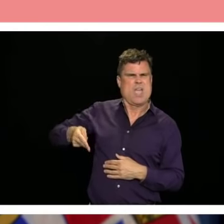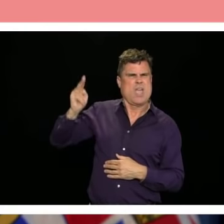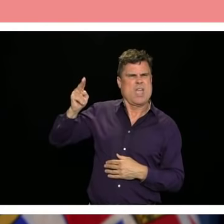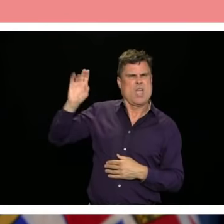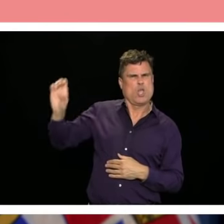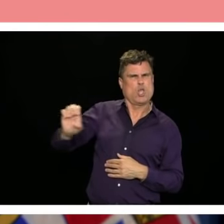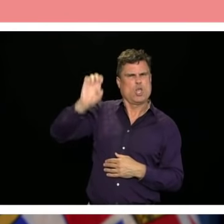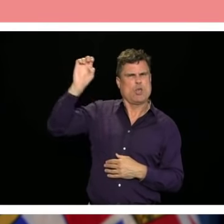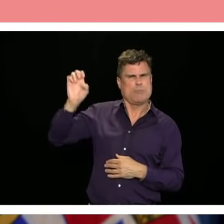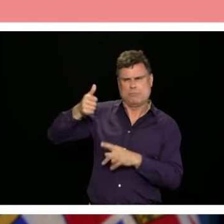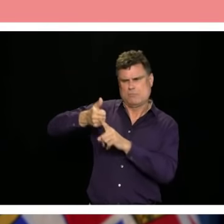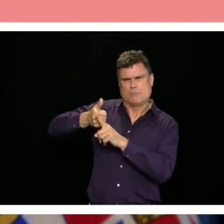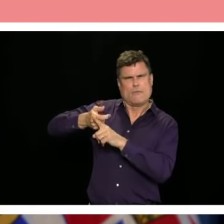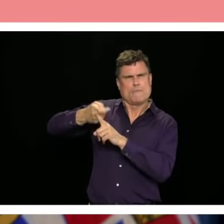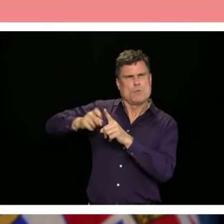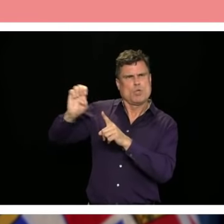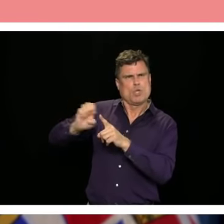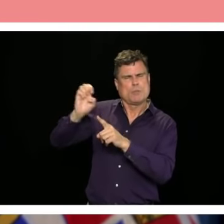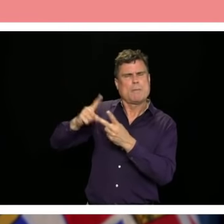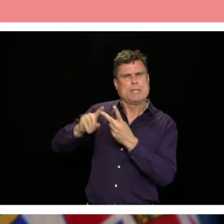Next question is from Tanya Fletcher, CBC.